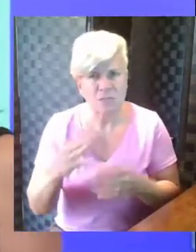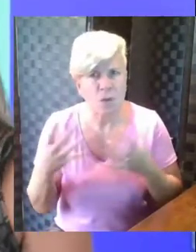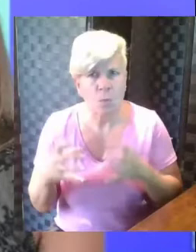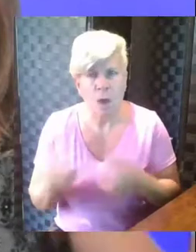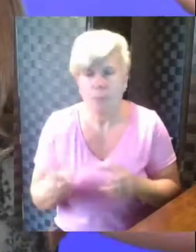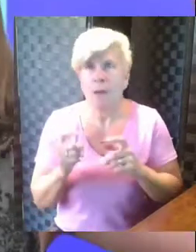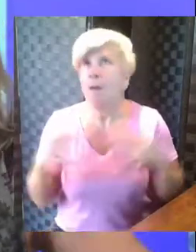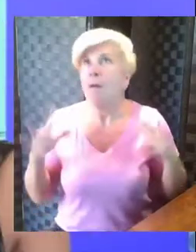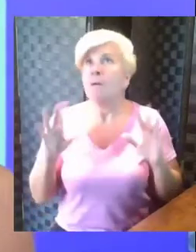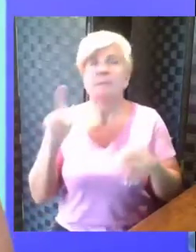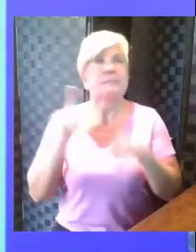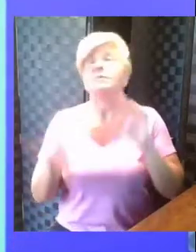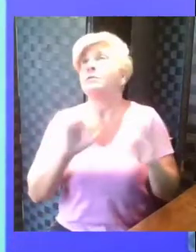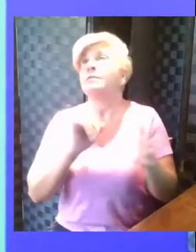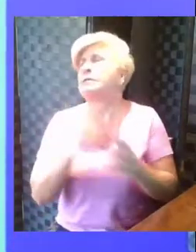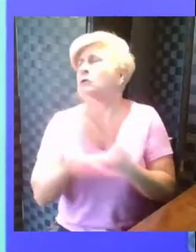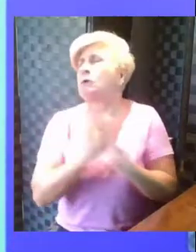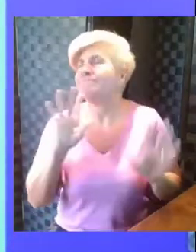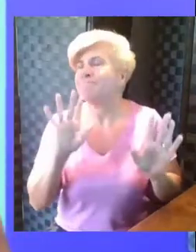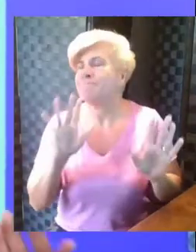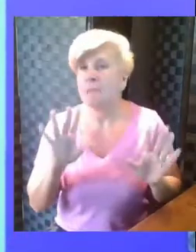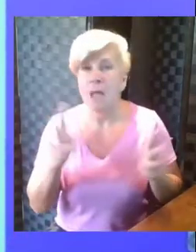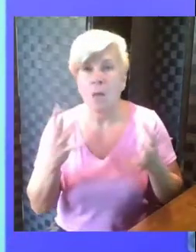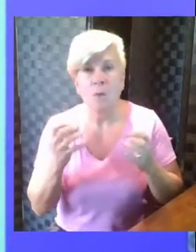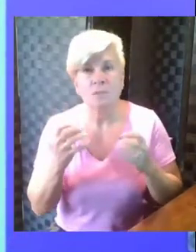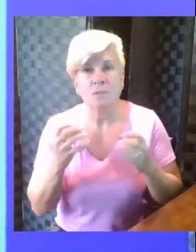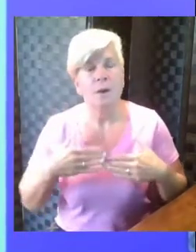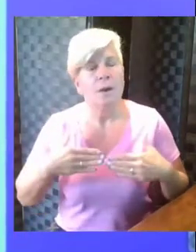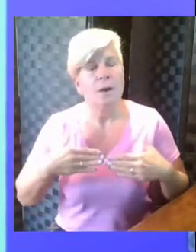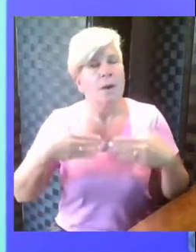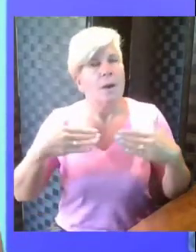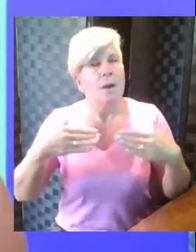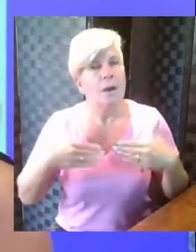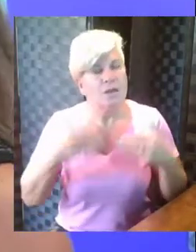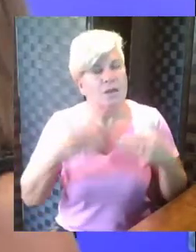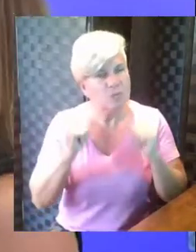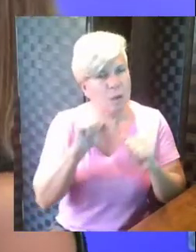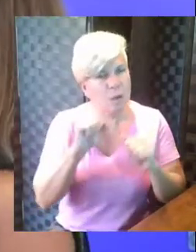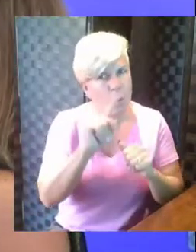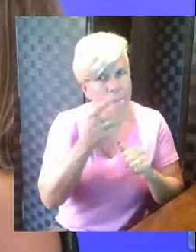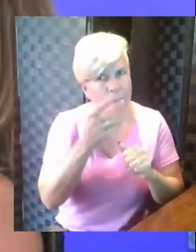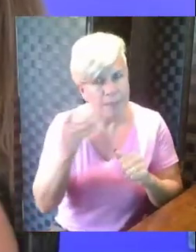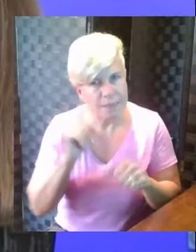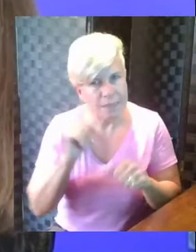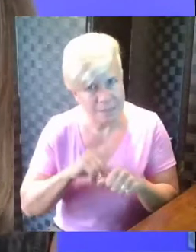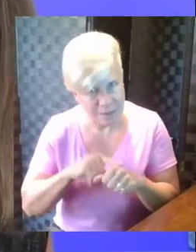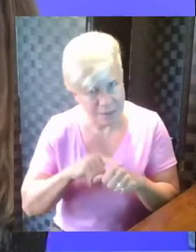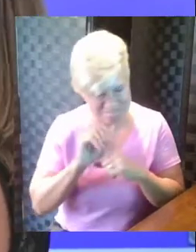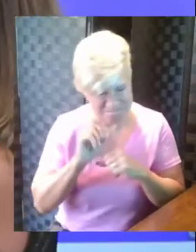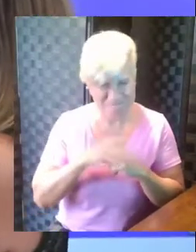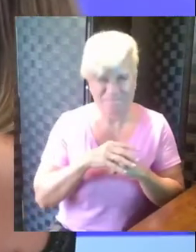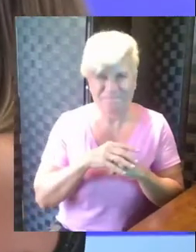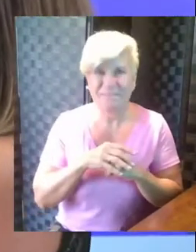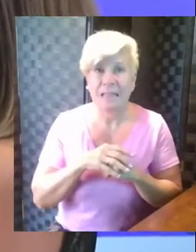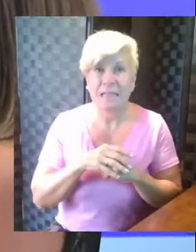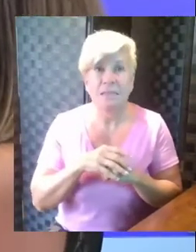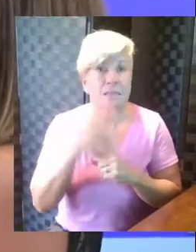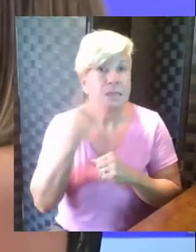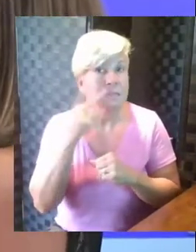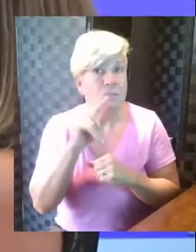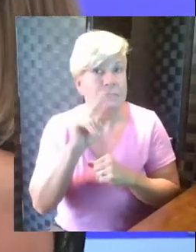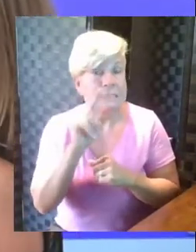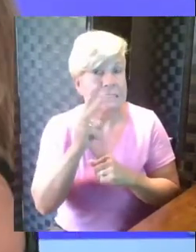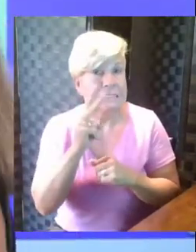to automatically think, I can't do this, it's too hard. I want you to take a breath and let's do one piece at a time. All right. So let's take a look at